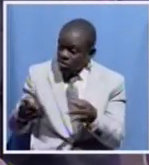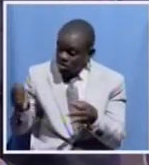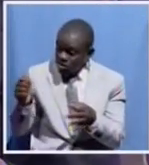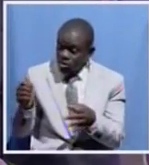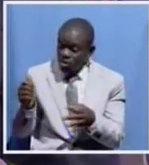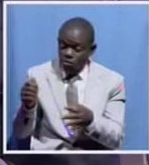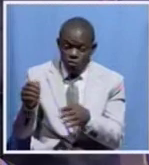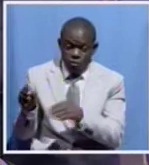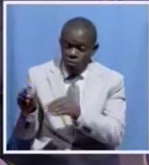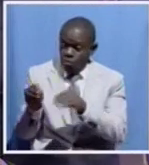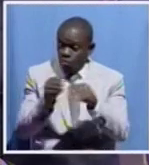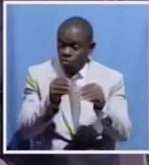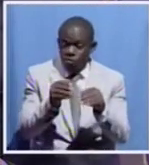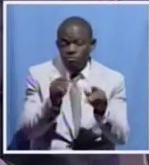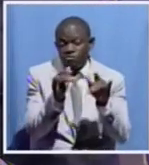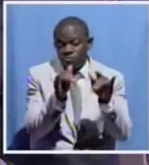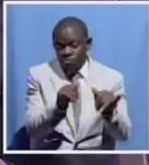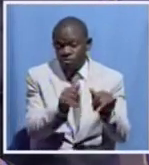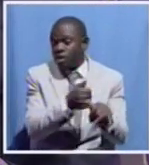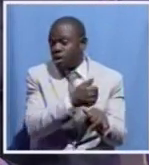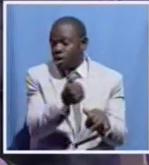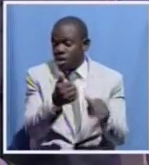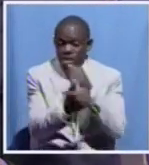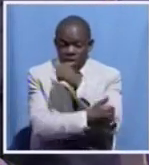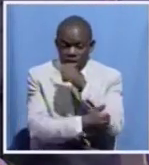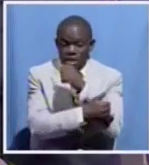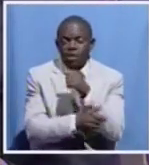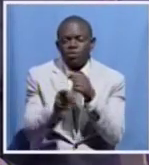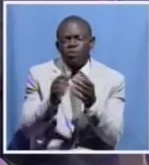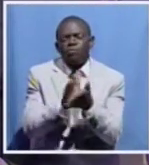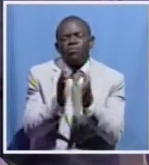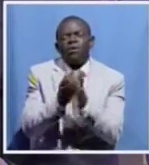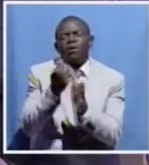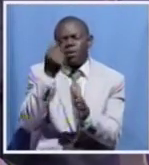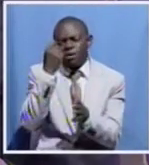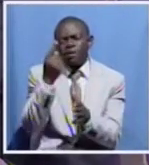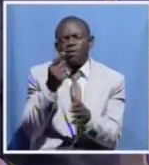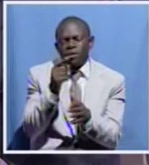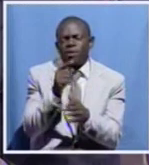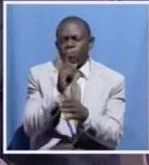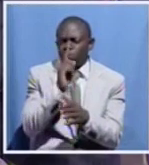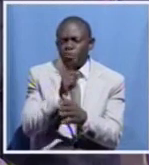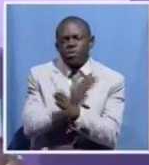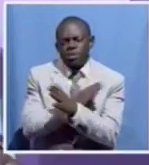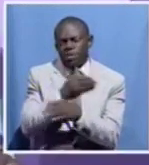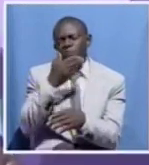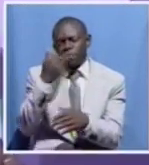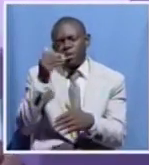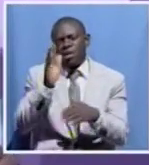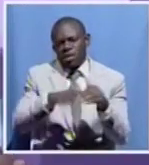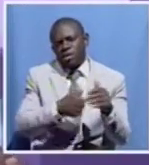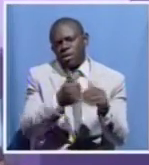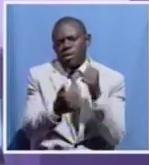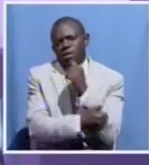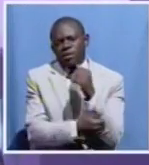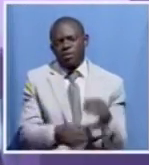the harrowing stories from people from other countries, then it looks like a kindergarten for Zambia. Now, let